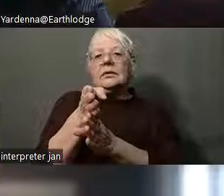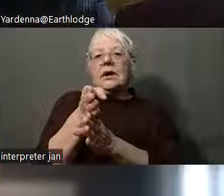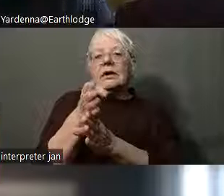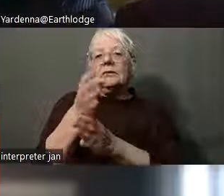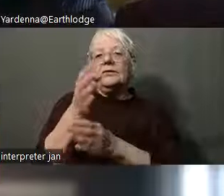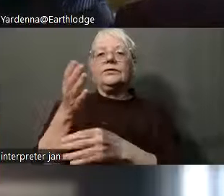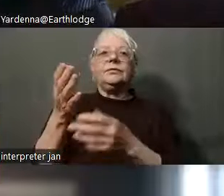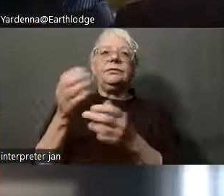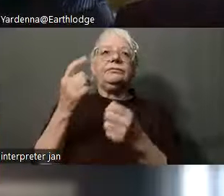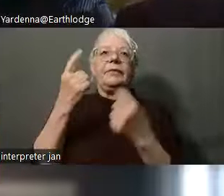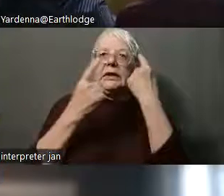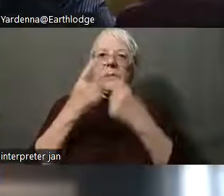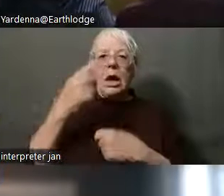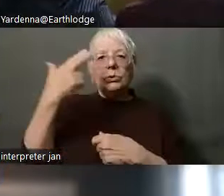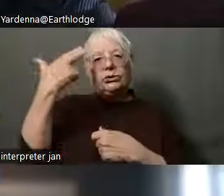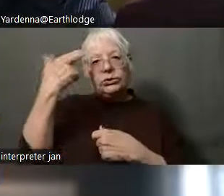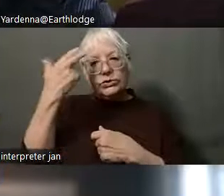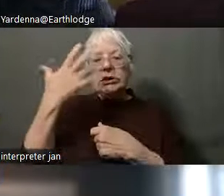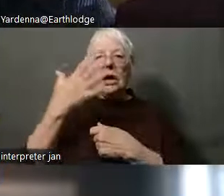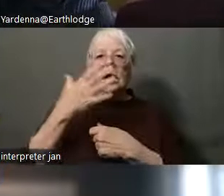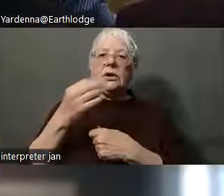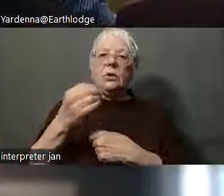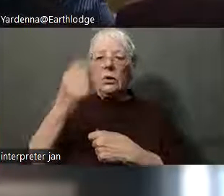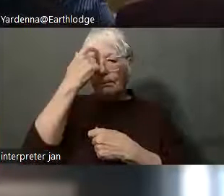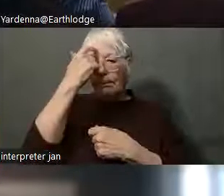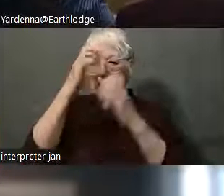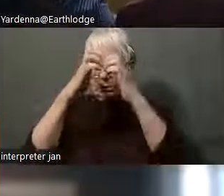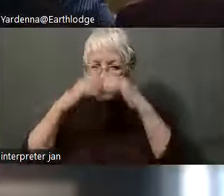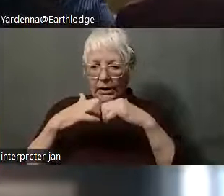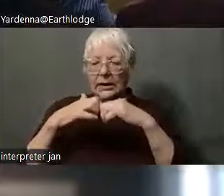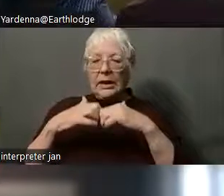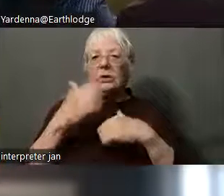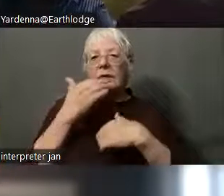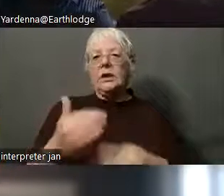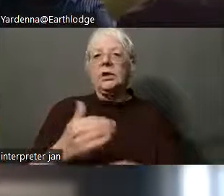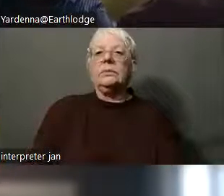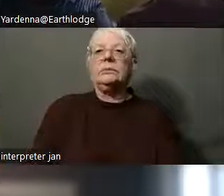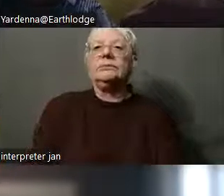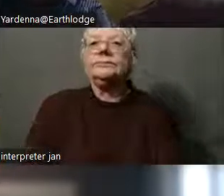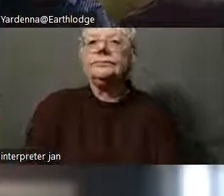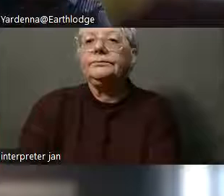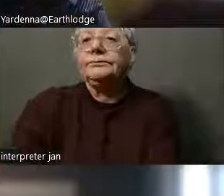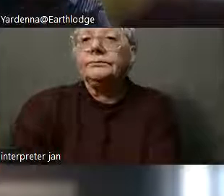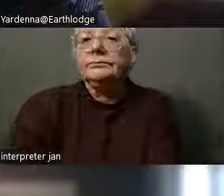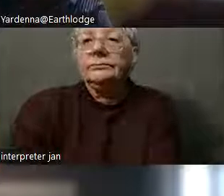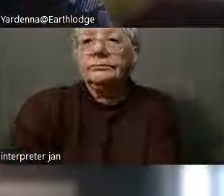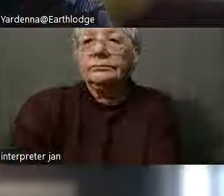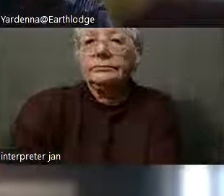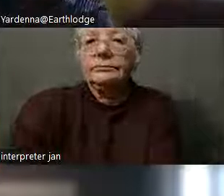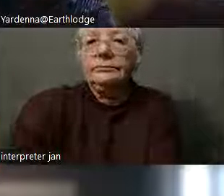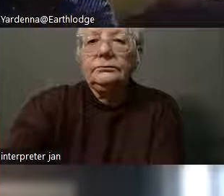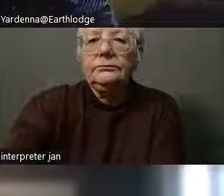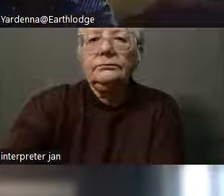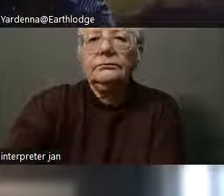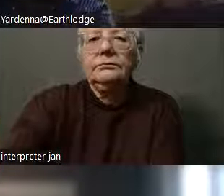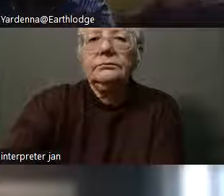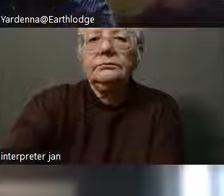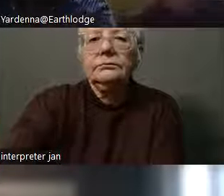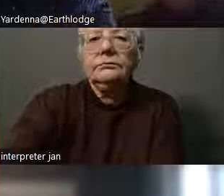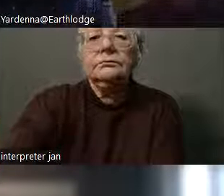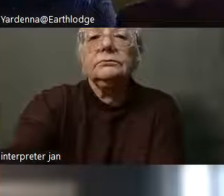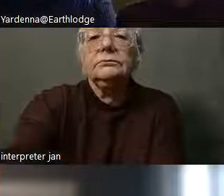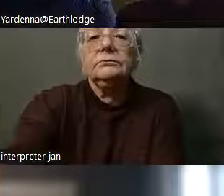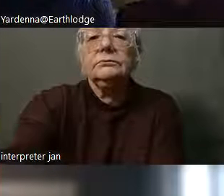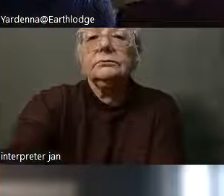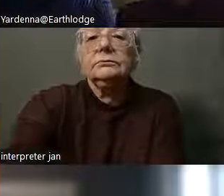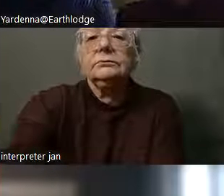suicide or a mental breakdown? Thank you. That's really powerful. I would describe it